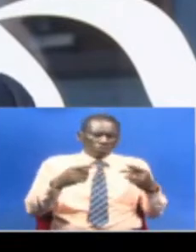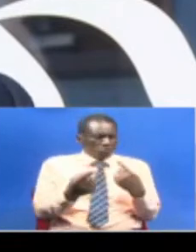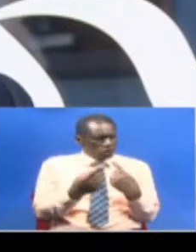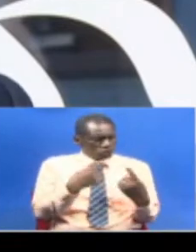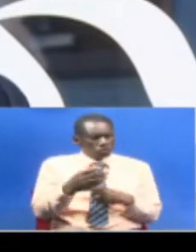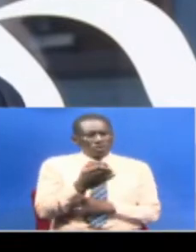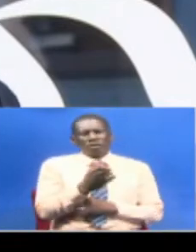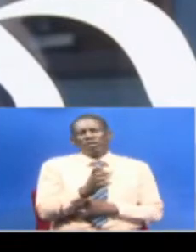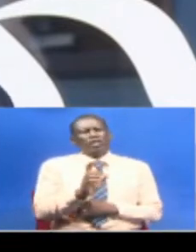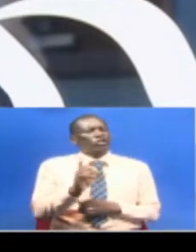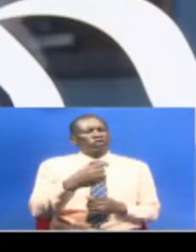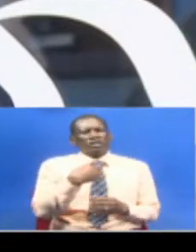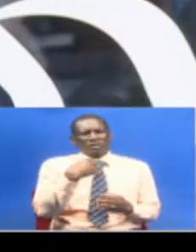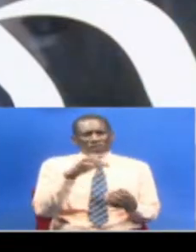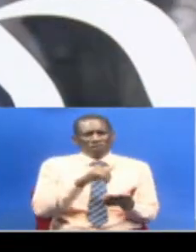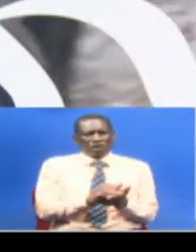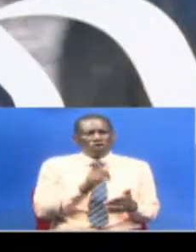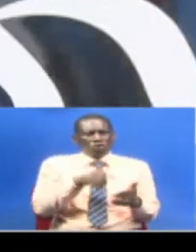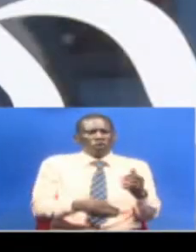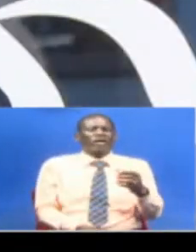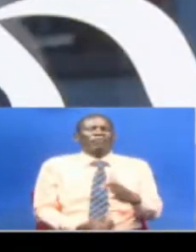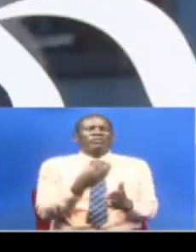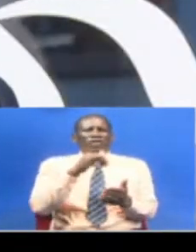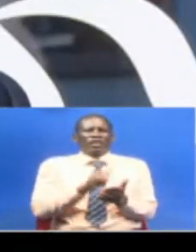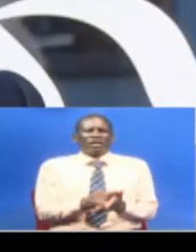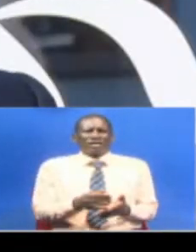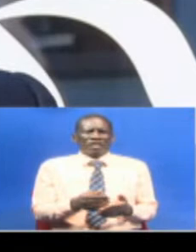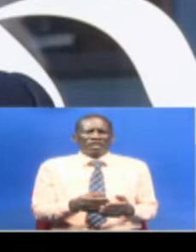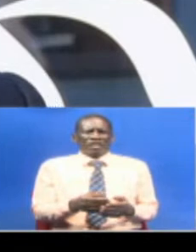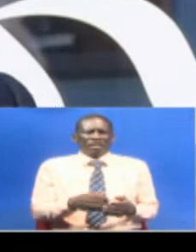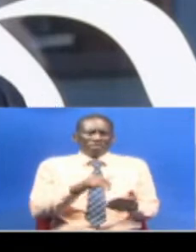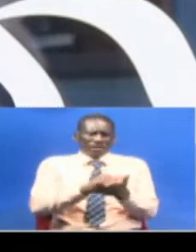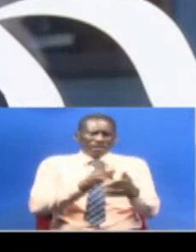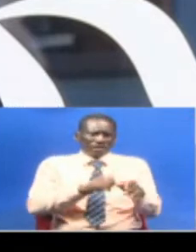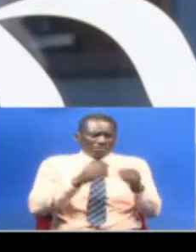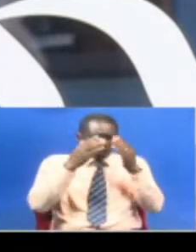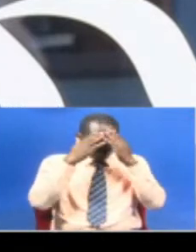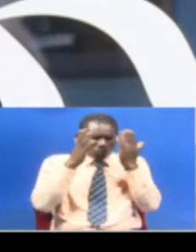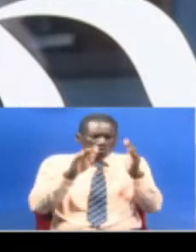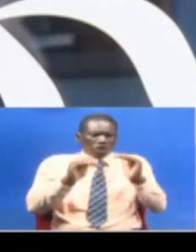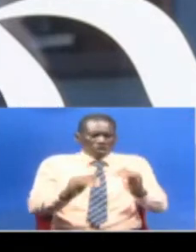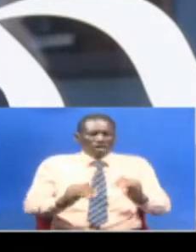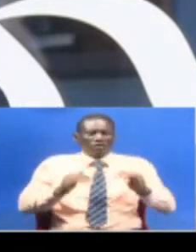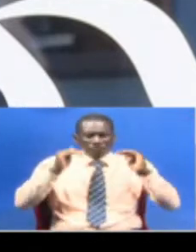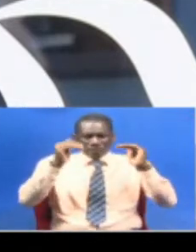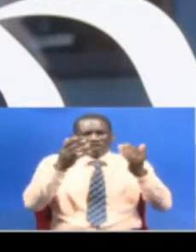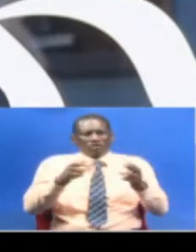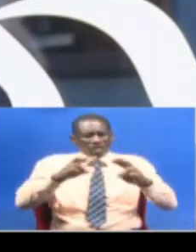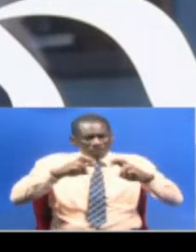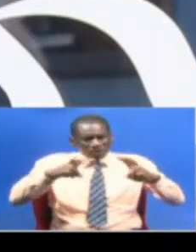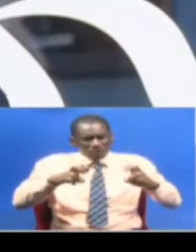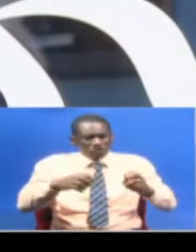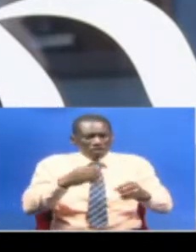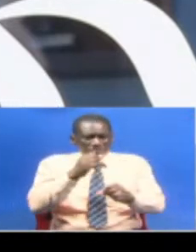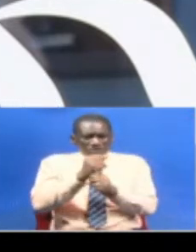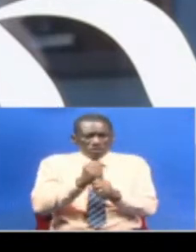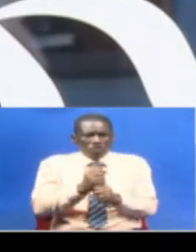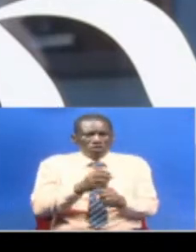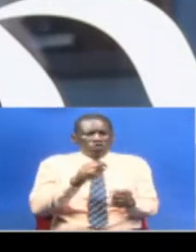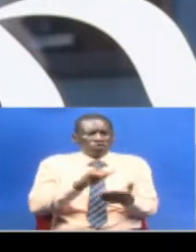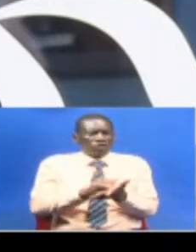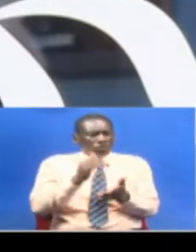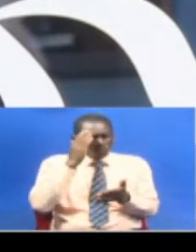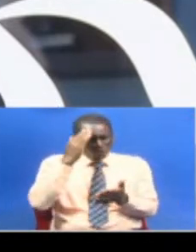being involved in. What comes out is that there was, at least at that time, I don't know how advanced now the investigations have gone in order to reveal